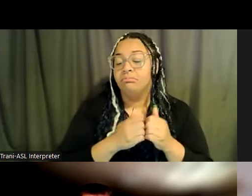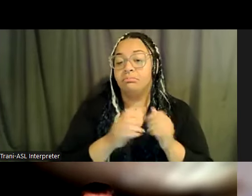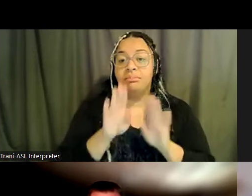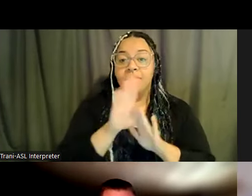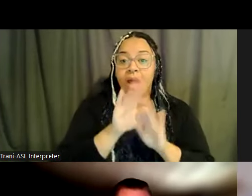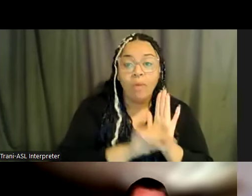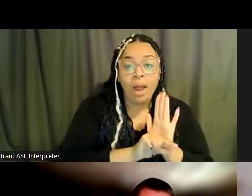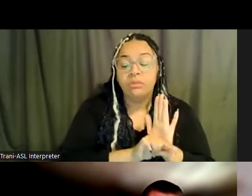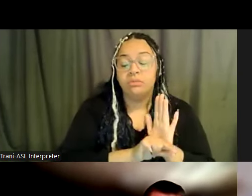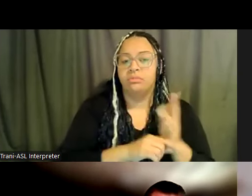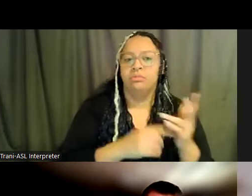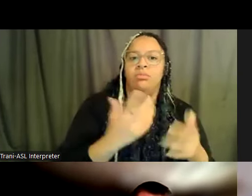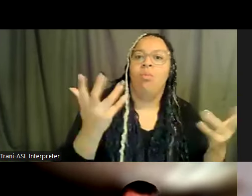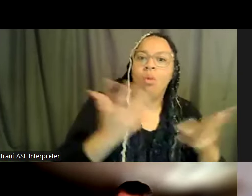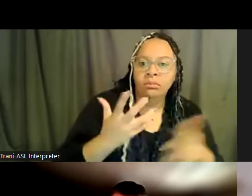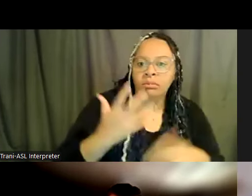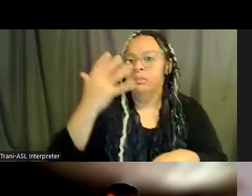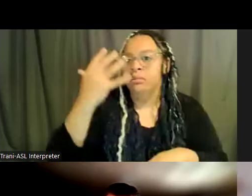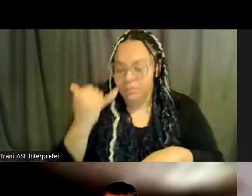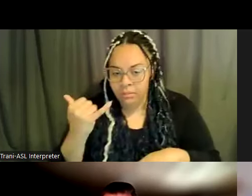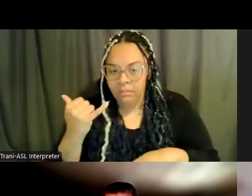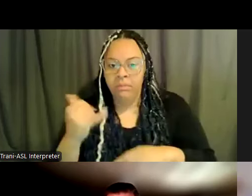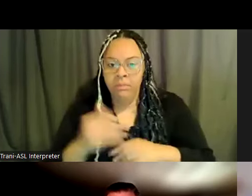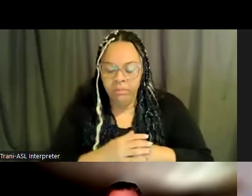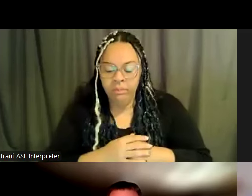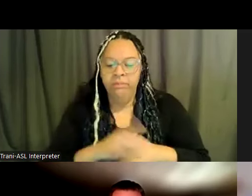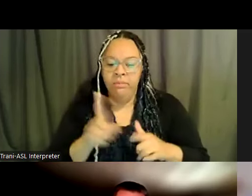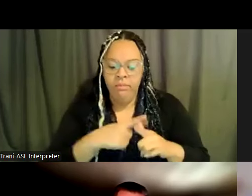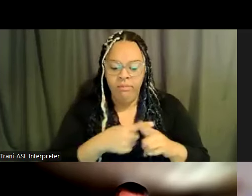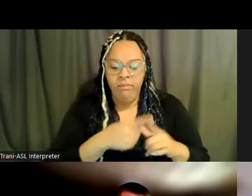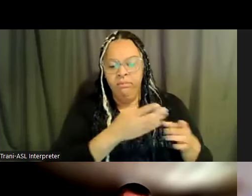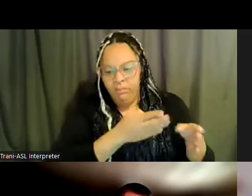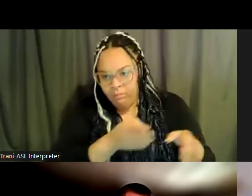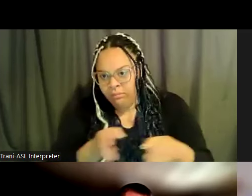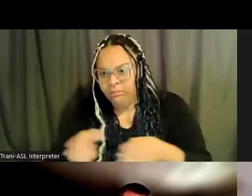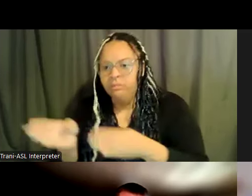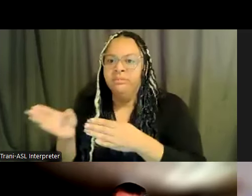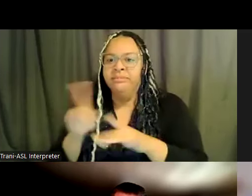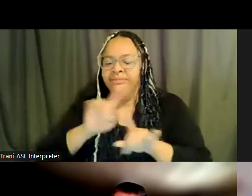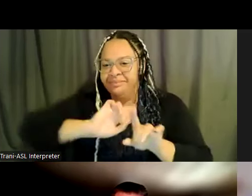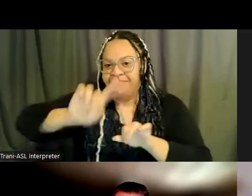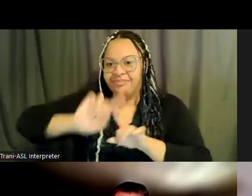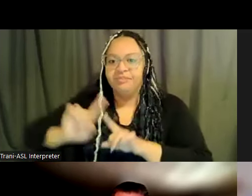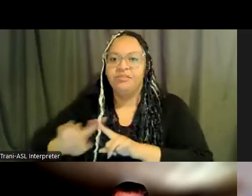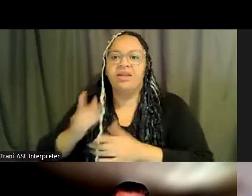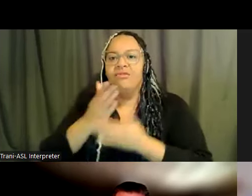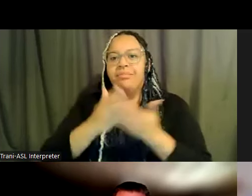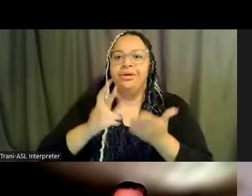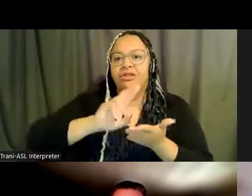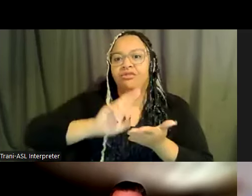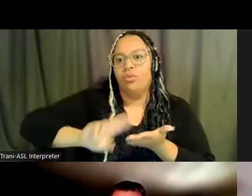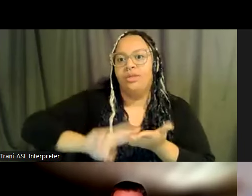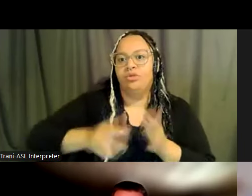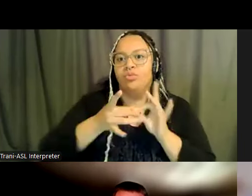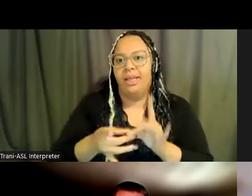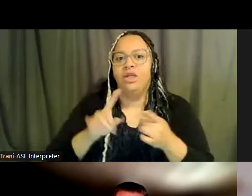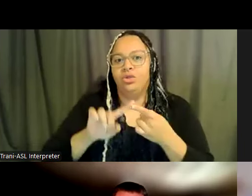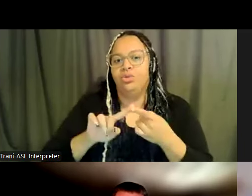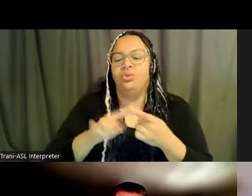mean safety, and then we'll move into different pockets of research related to the various, the primary